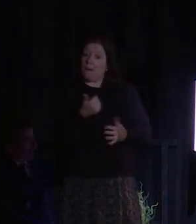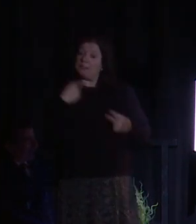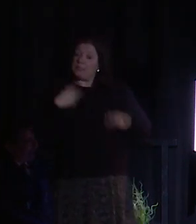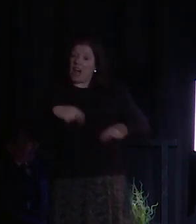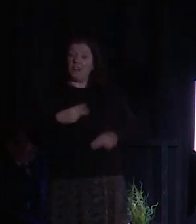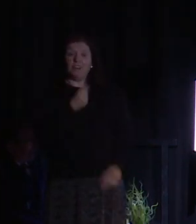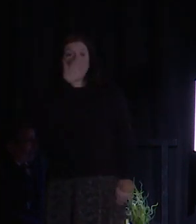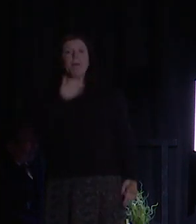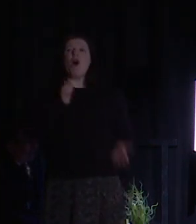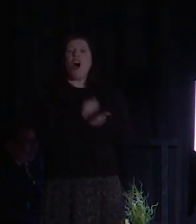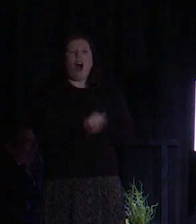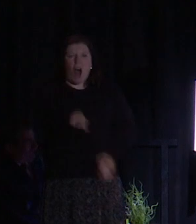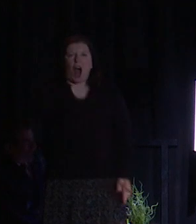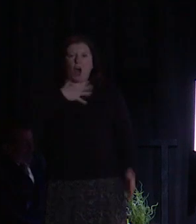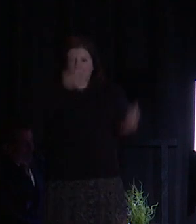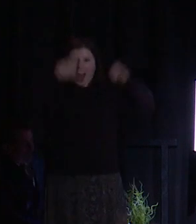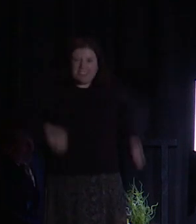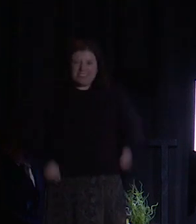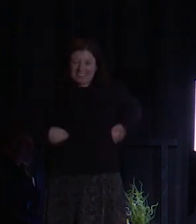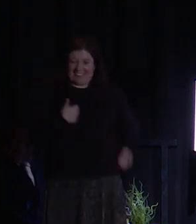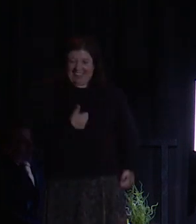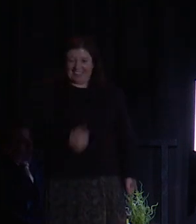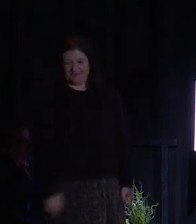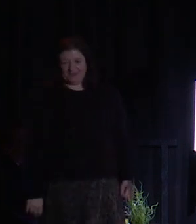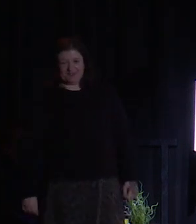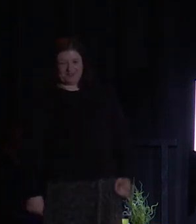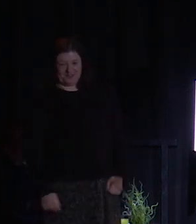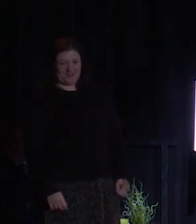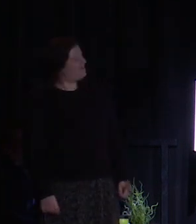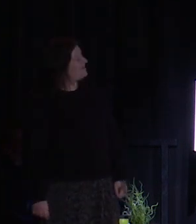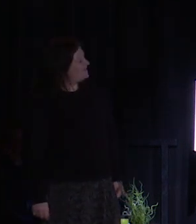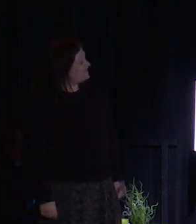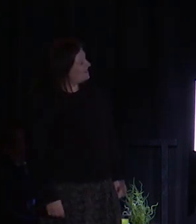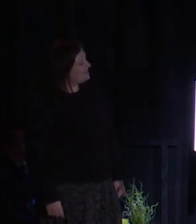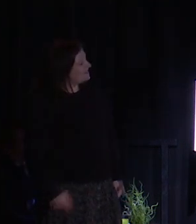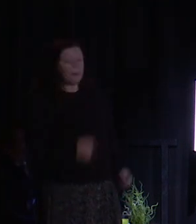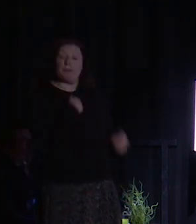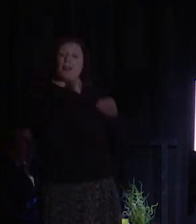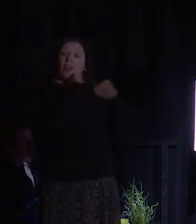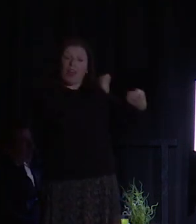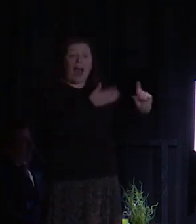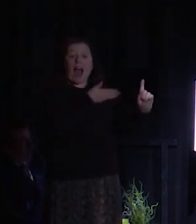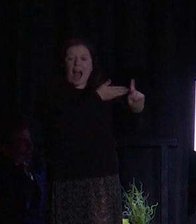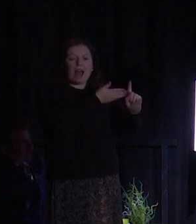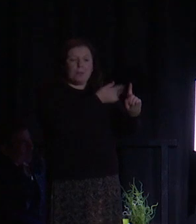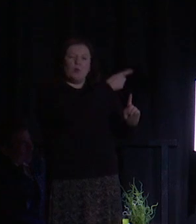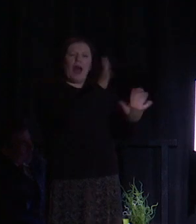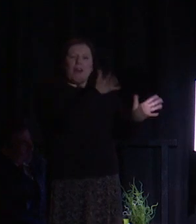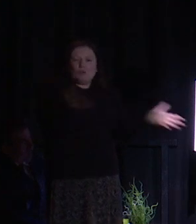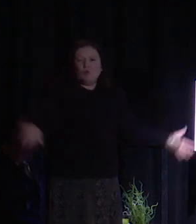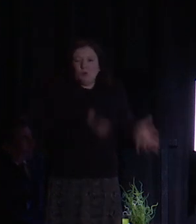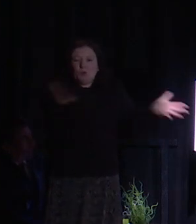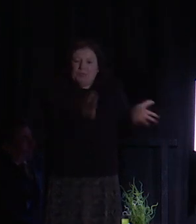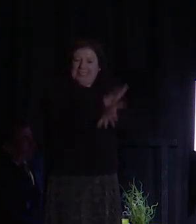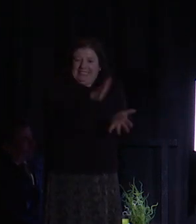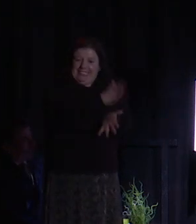just go, can I put that on, please? But we always give them a clear mandate to go out and cause some sort of delightful chaos in whatever beautiful